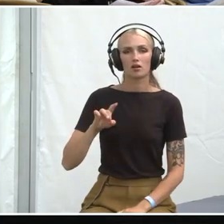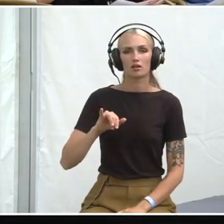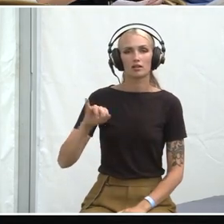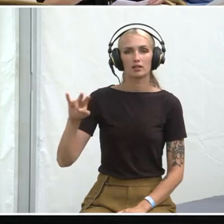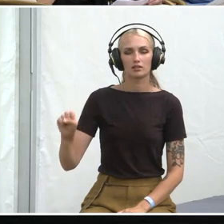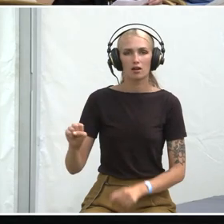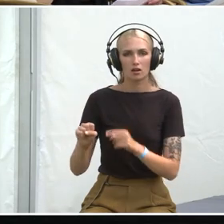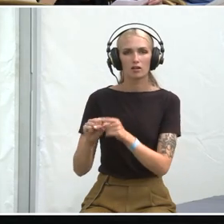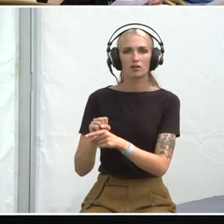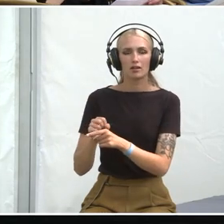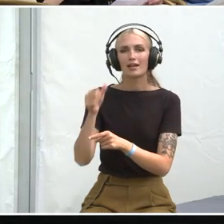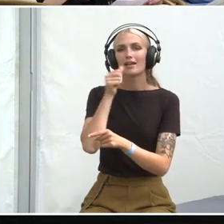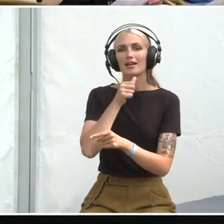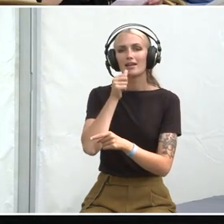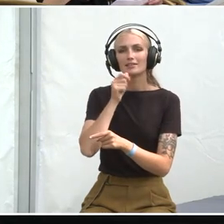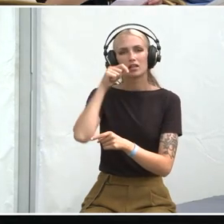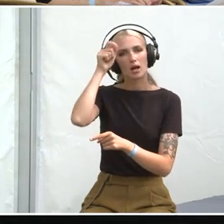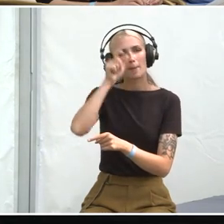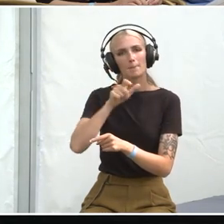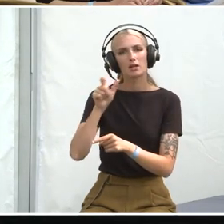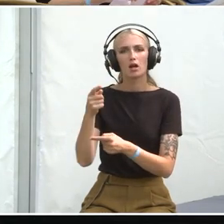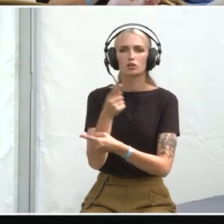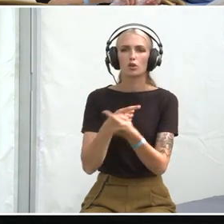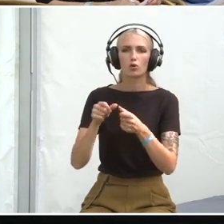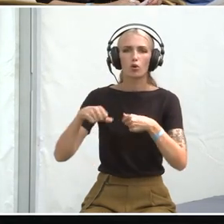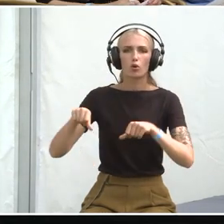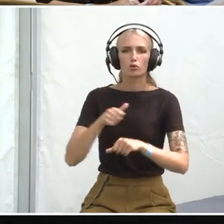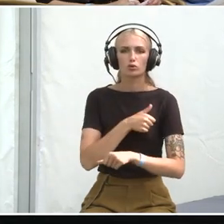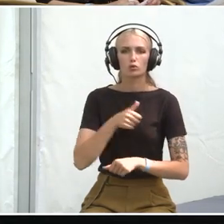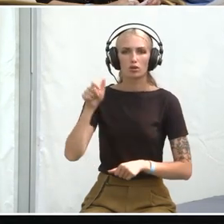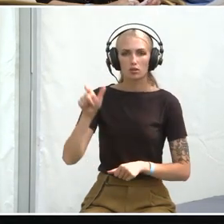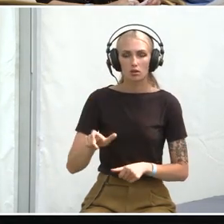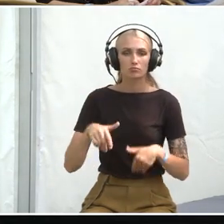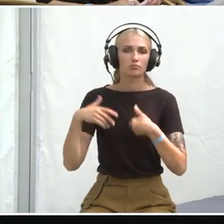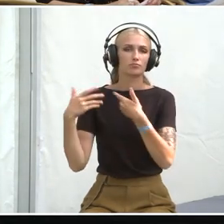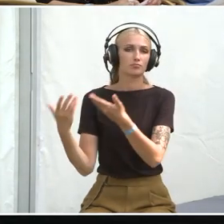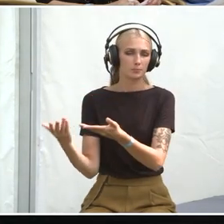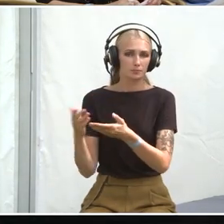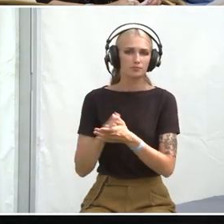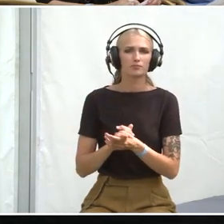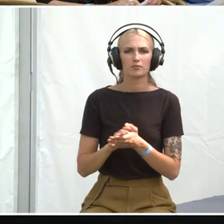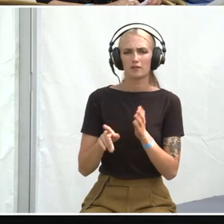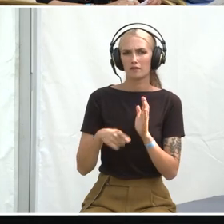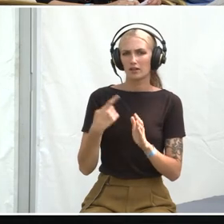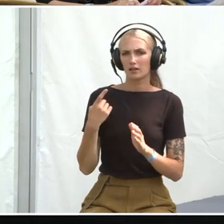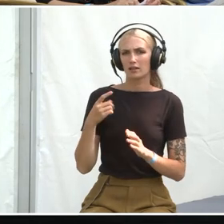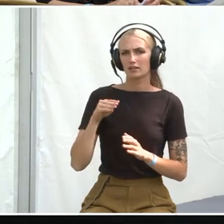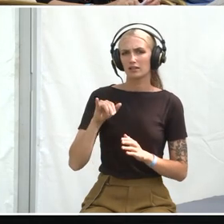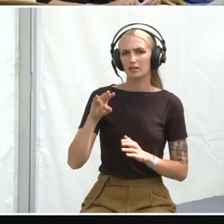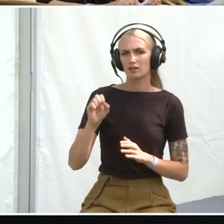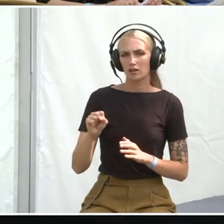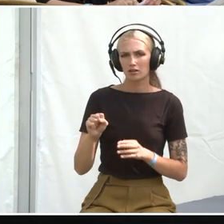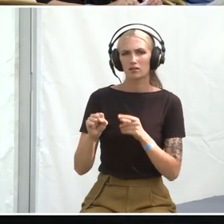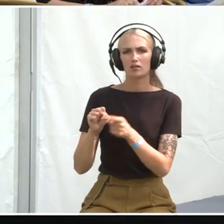the board, Federation of Estonian Student Unions, and Dina Smoljakova, and I hope I get this right, Dina,